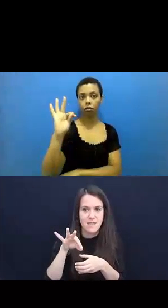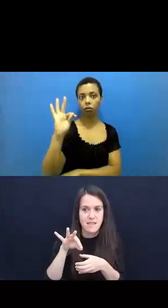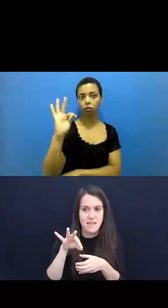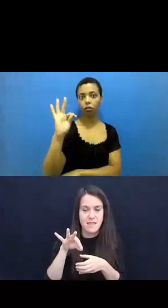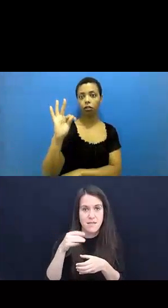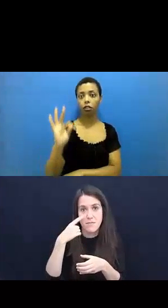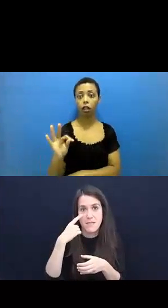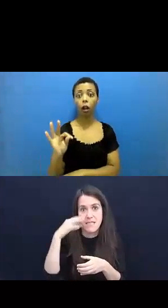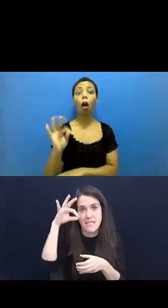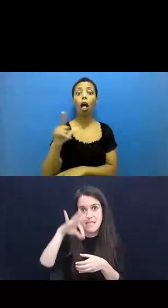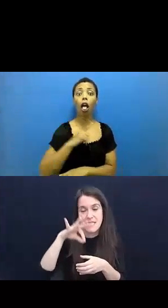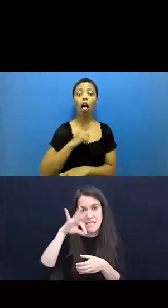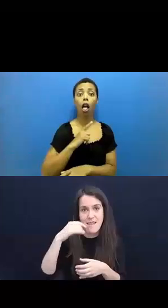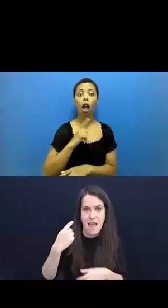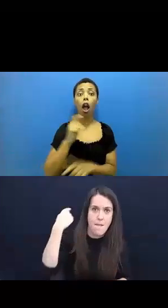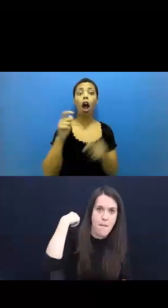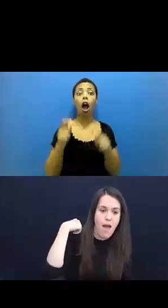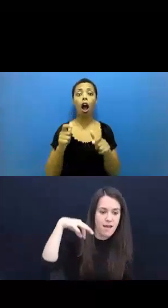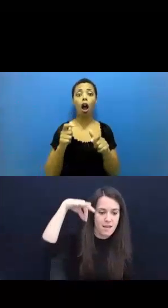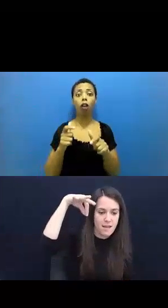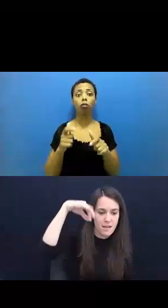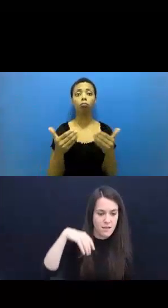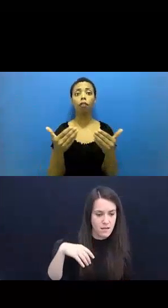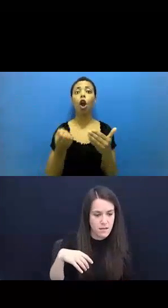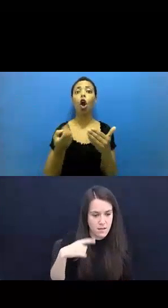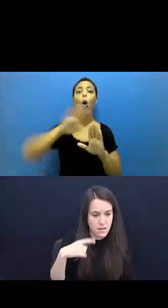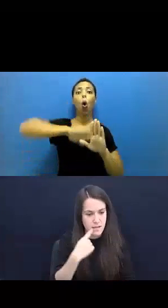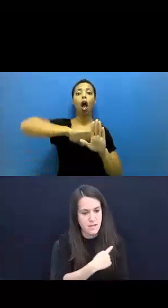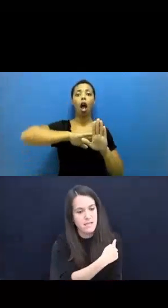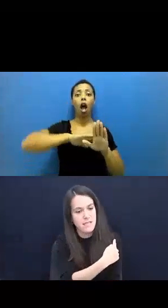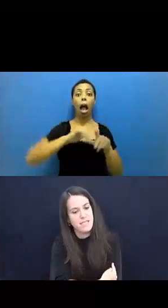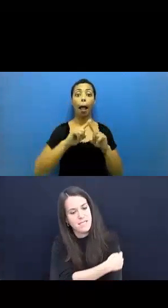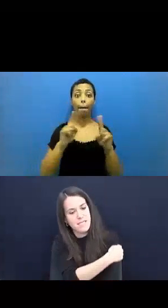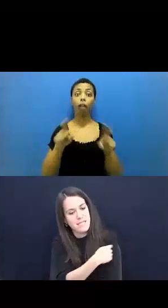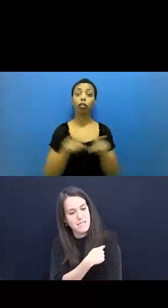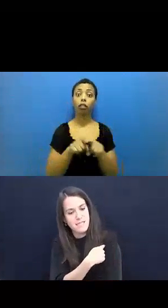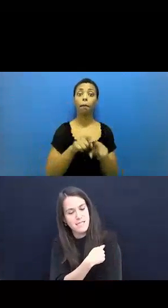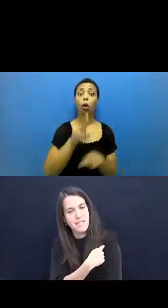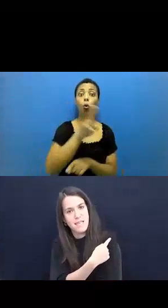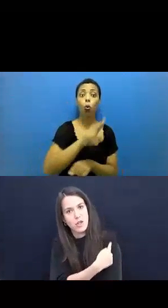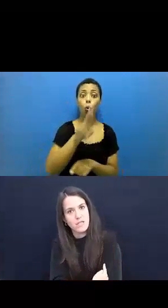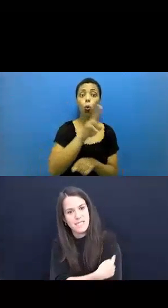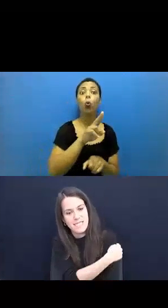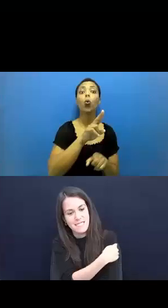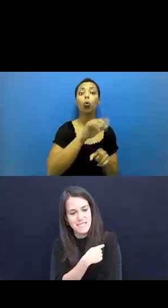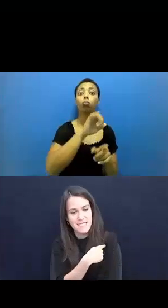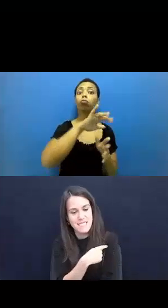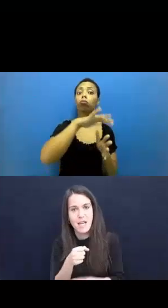the back. Or it can be made of sign language. For example, Finnish sign for